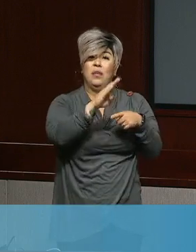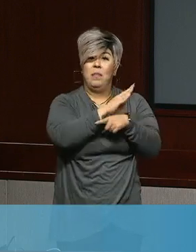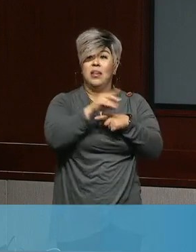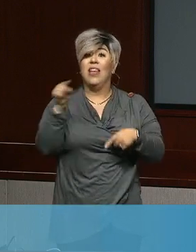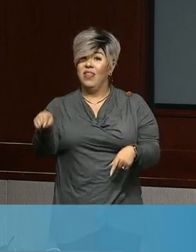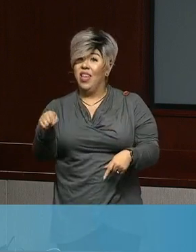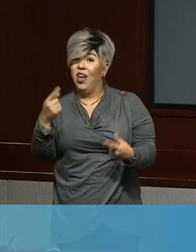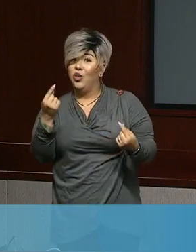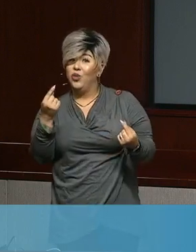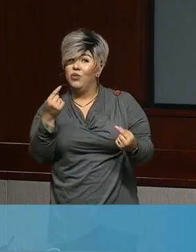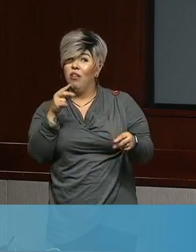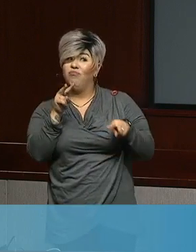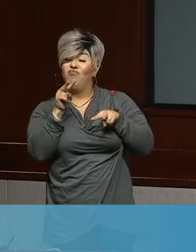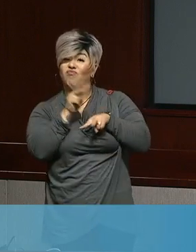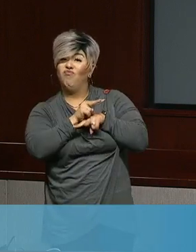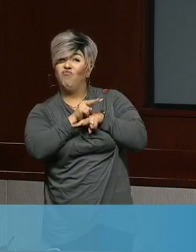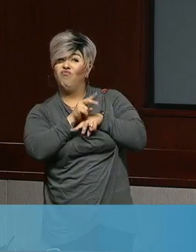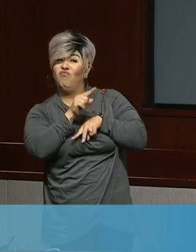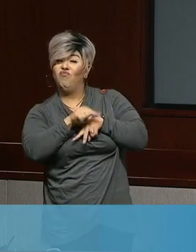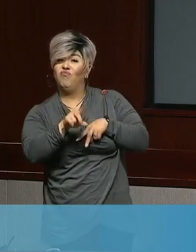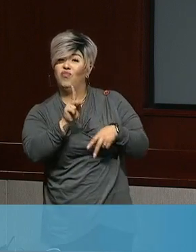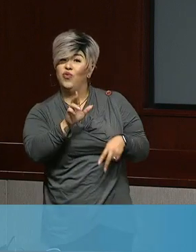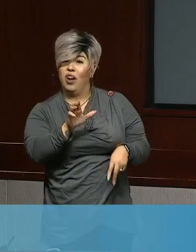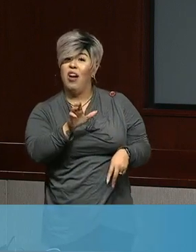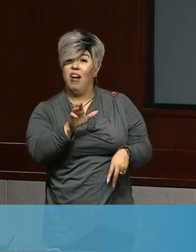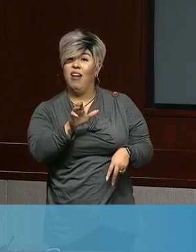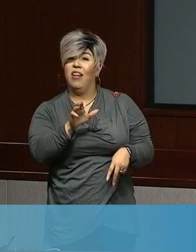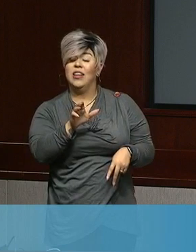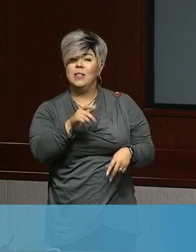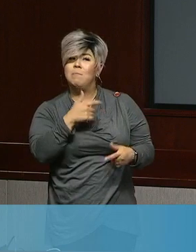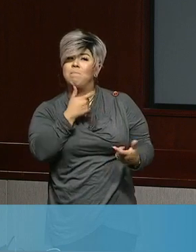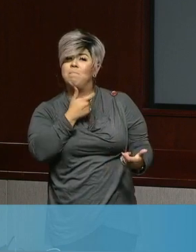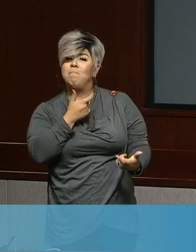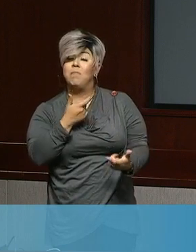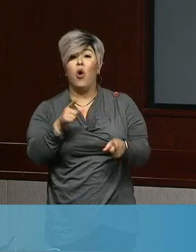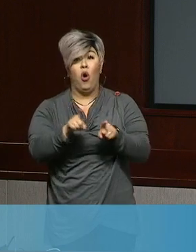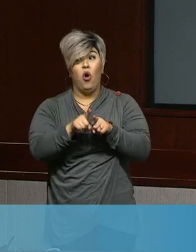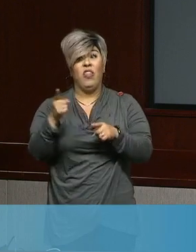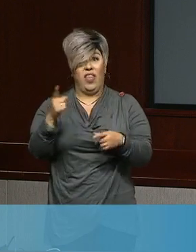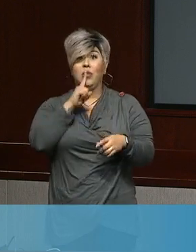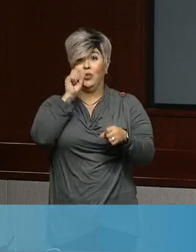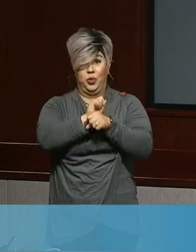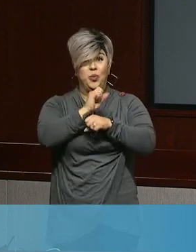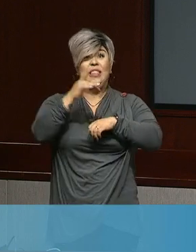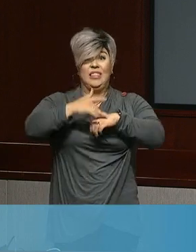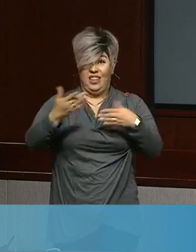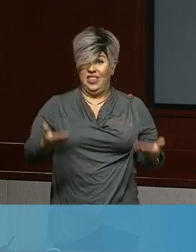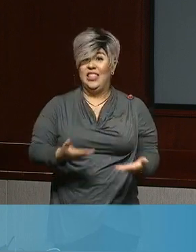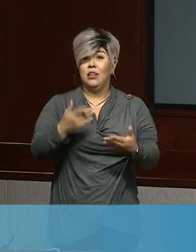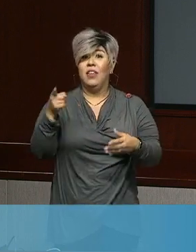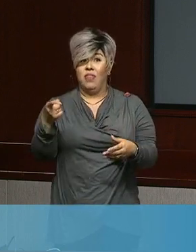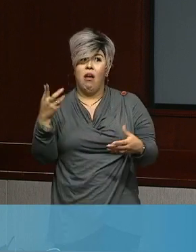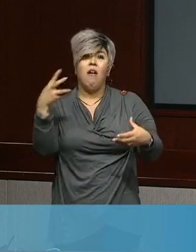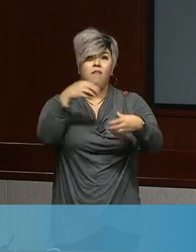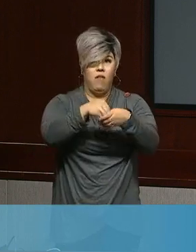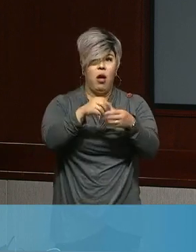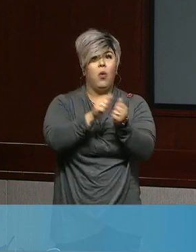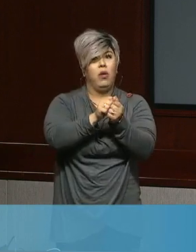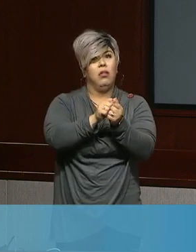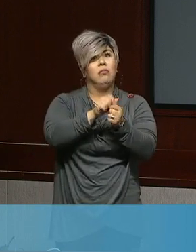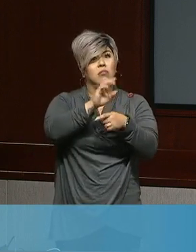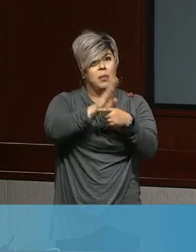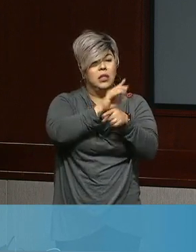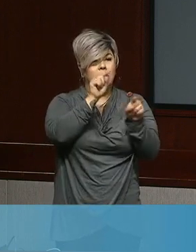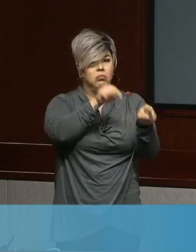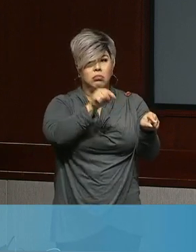County. They are watching us. They are not only watching us, they are here. They are engaging with businesses here. And my